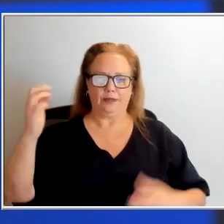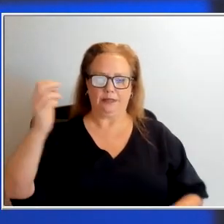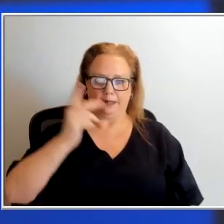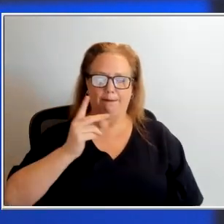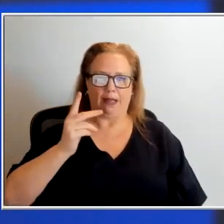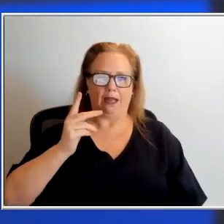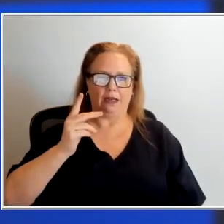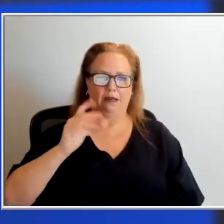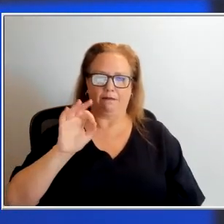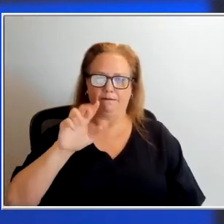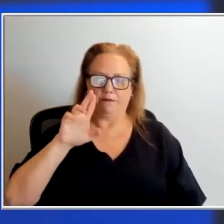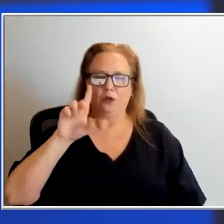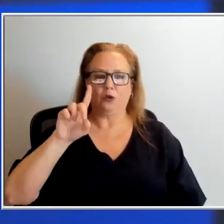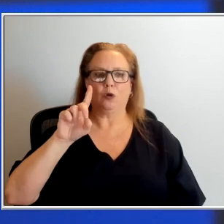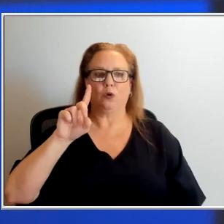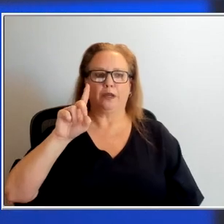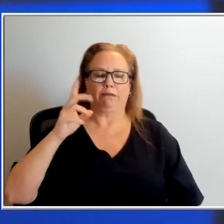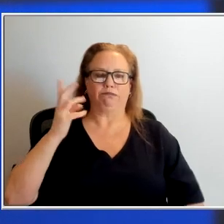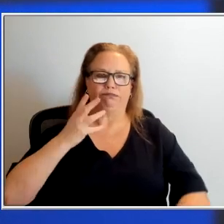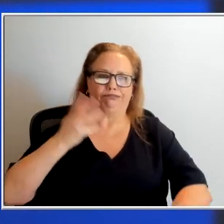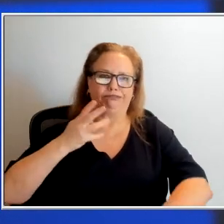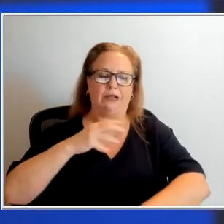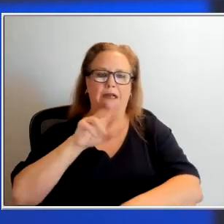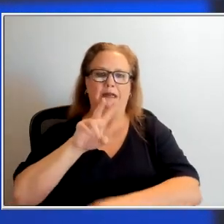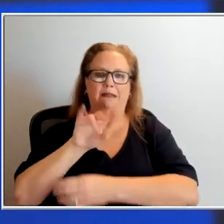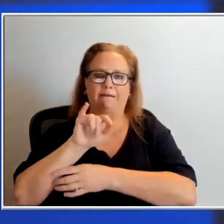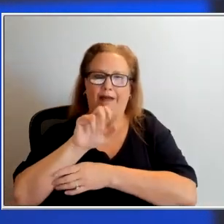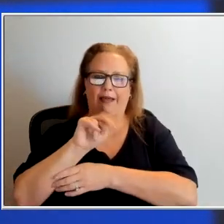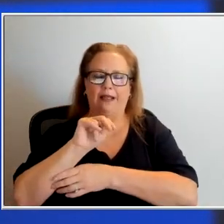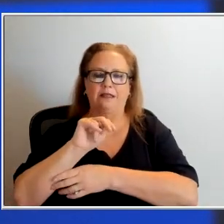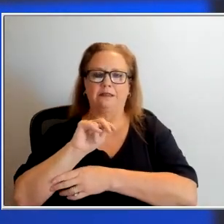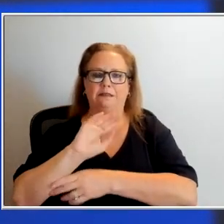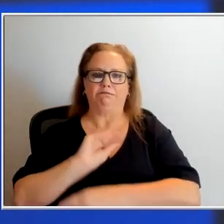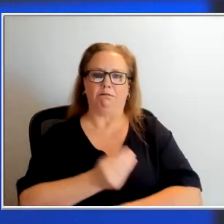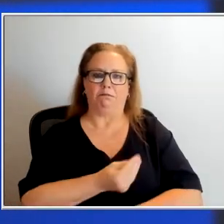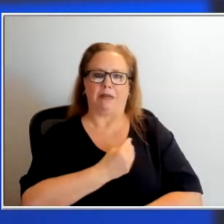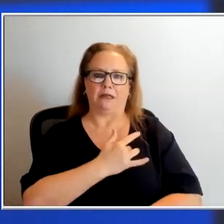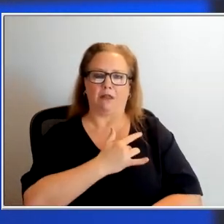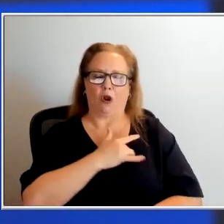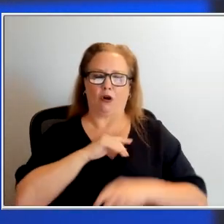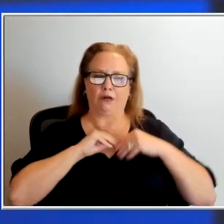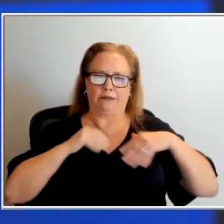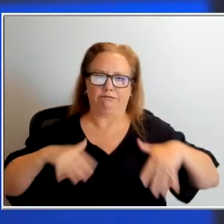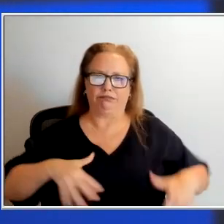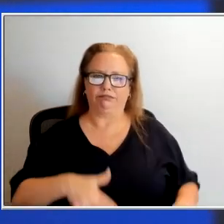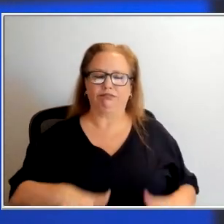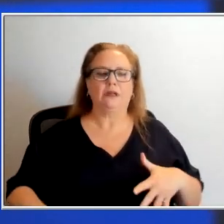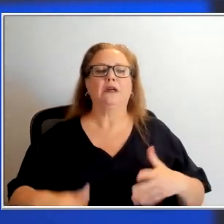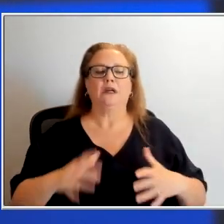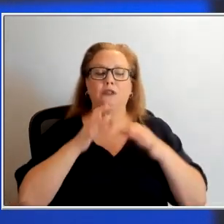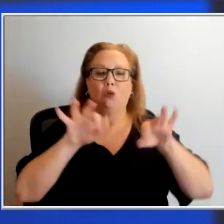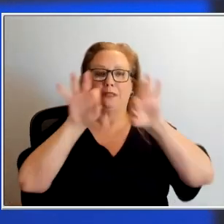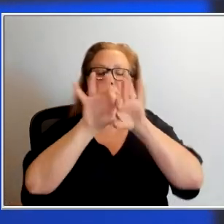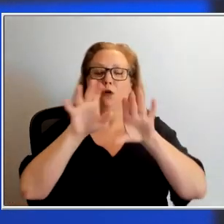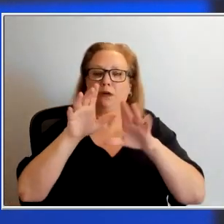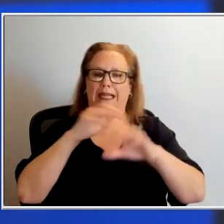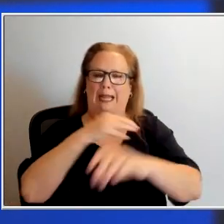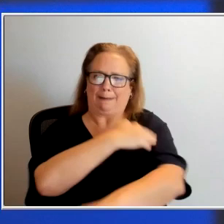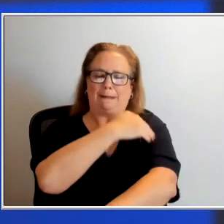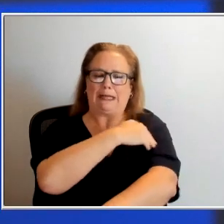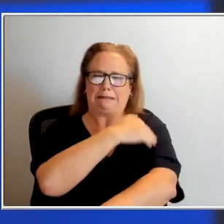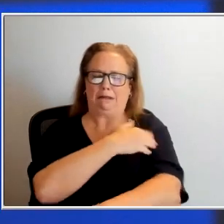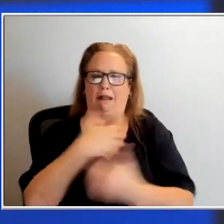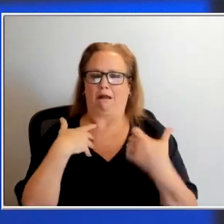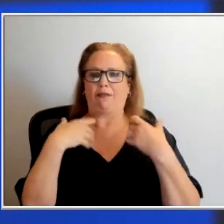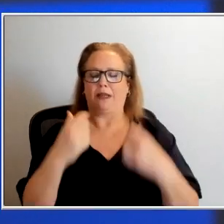fluid, lymphatic fluid back to the veins to get back to the heart and back into the circulatory system. So it's important to keep muscle. So what we've